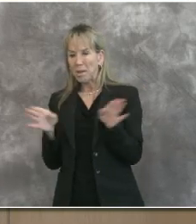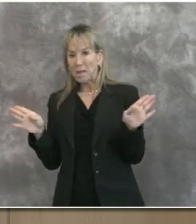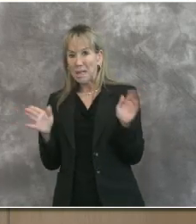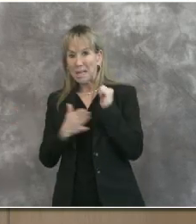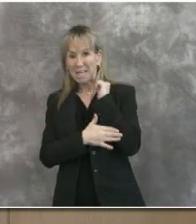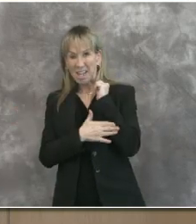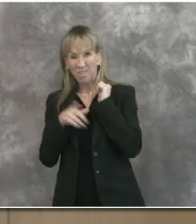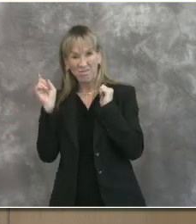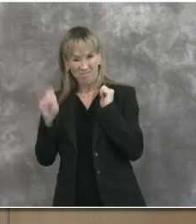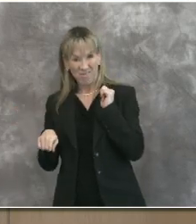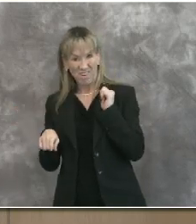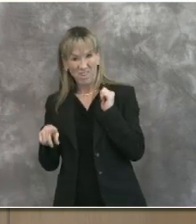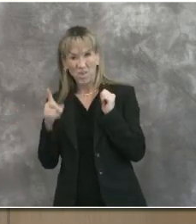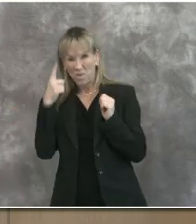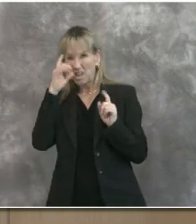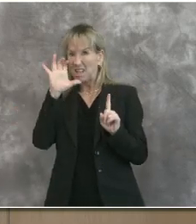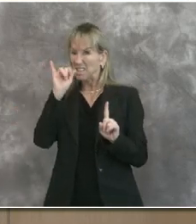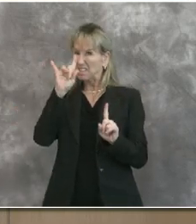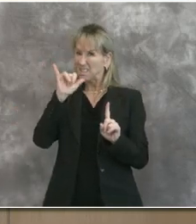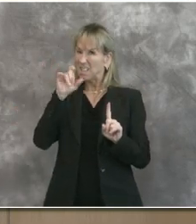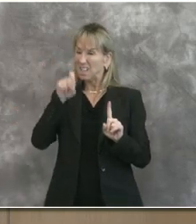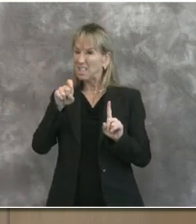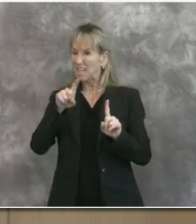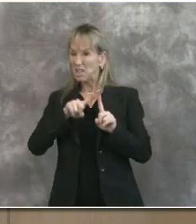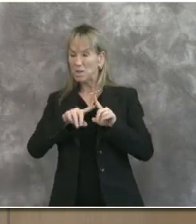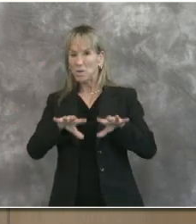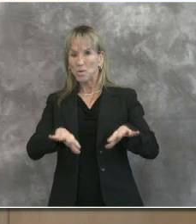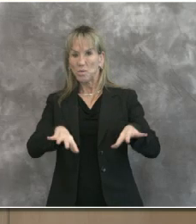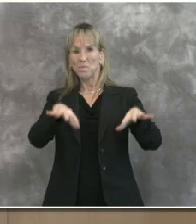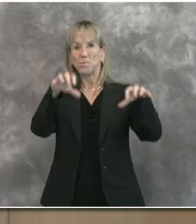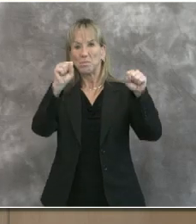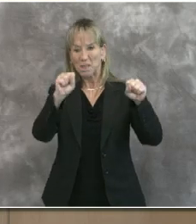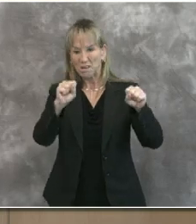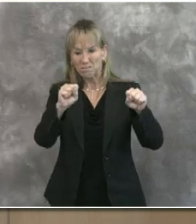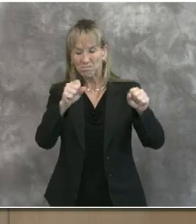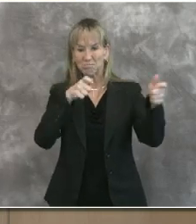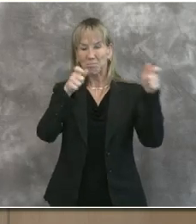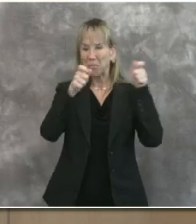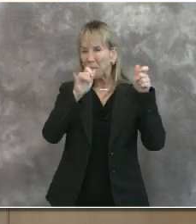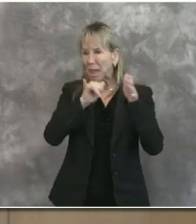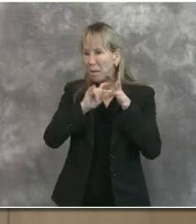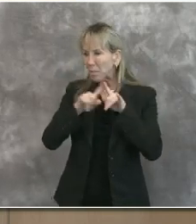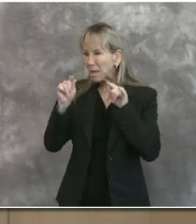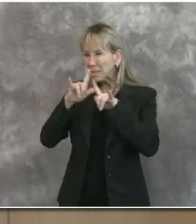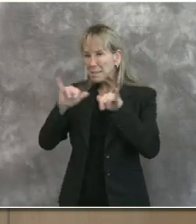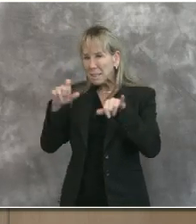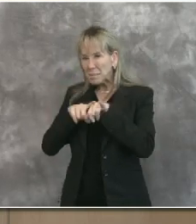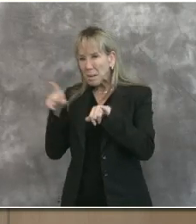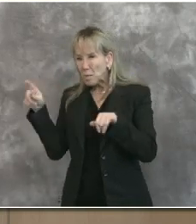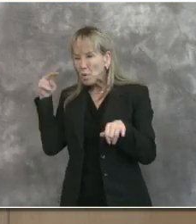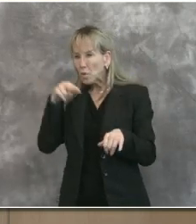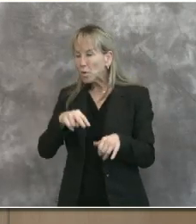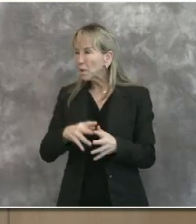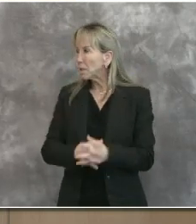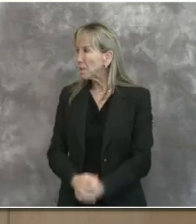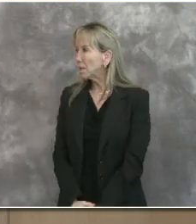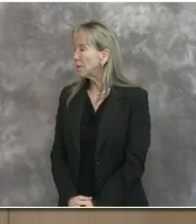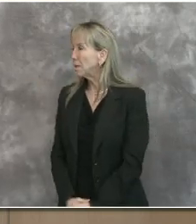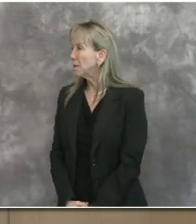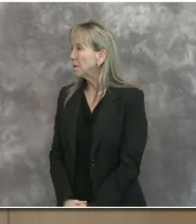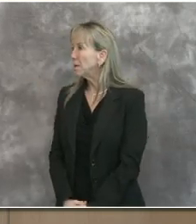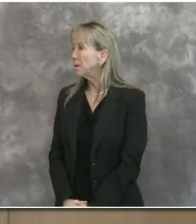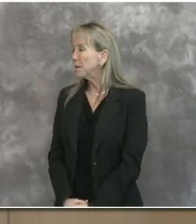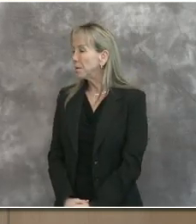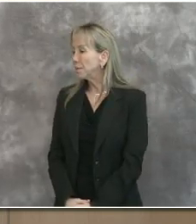a necessary step that you believe that cities need to take, or something that you guys are looking at implementing countywide? Well, I think it's